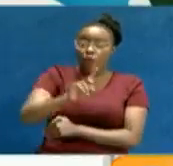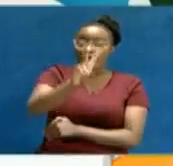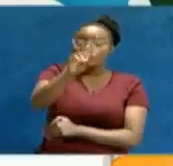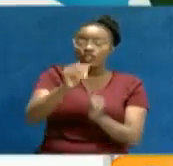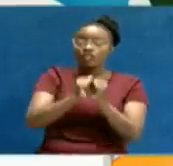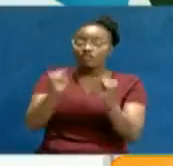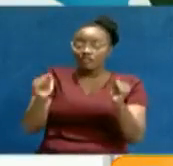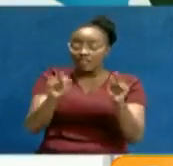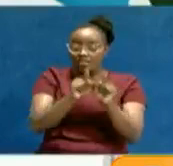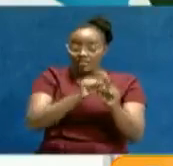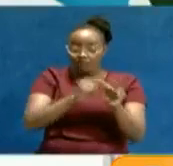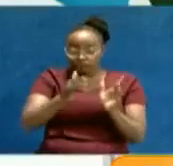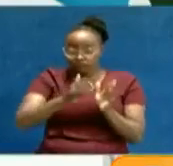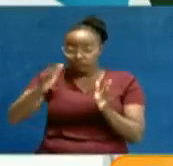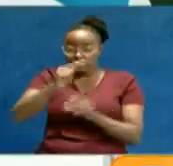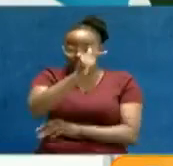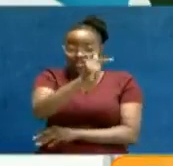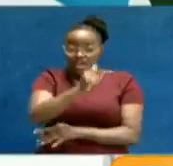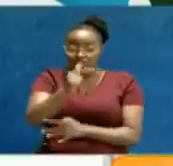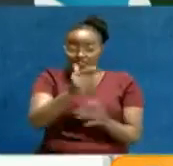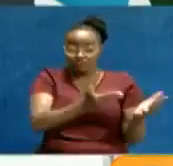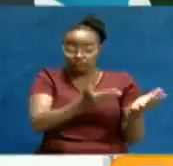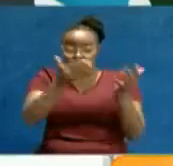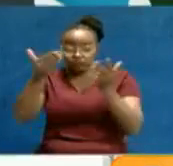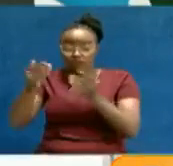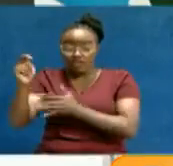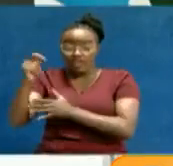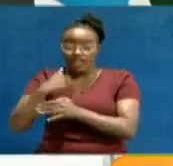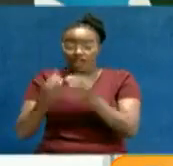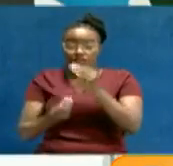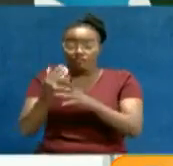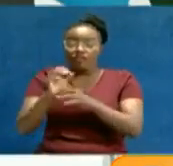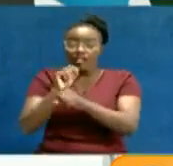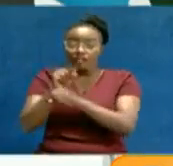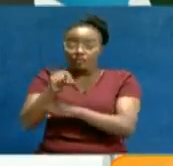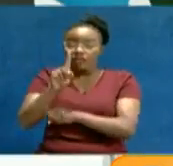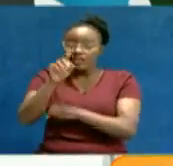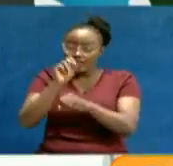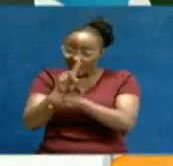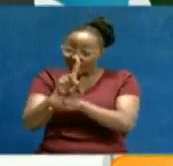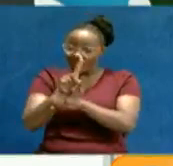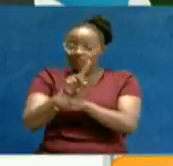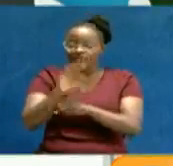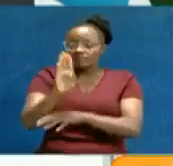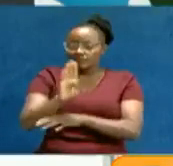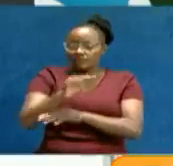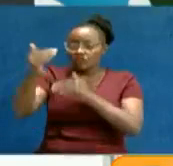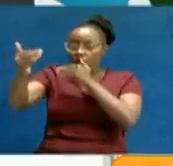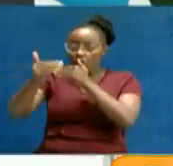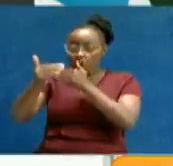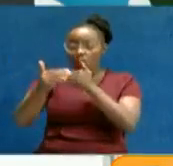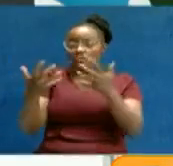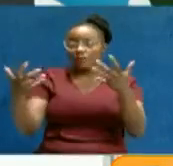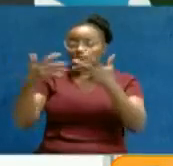2015. Over the same period, Tanzania's exports to Kenya have grown from 11.7 billion shillings in 2013 to nearly